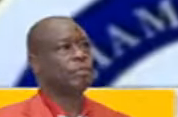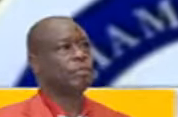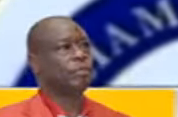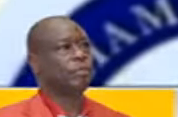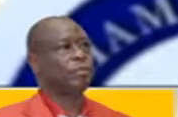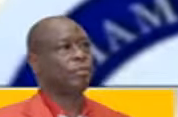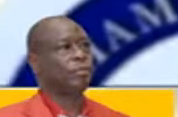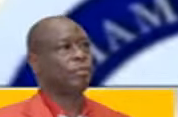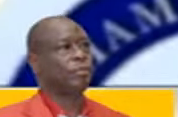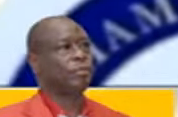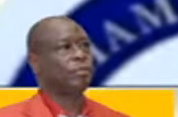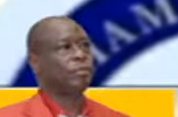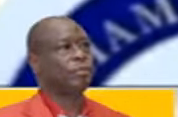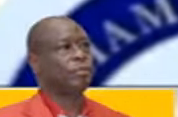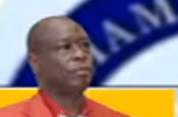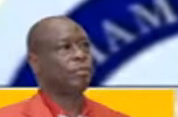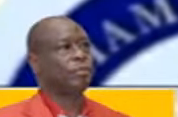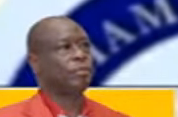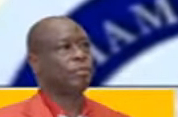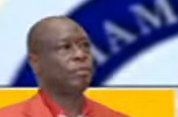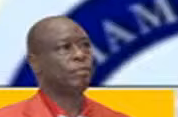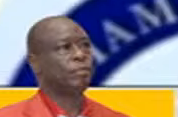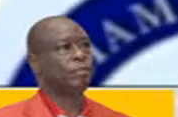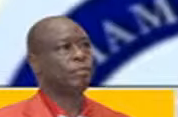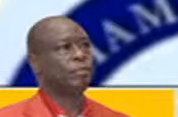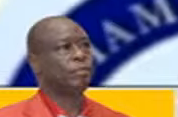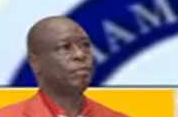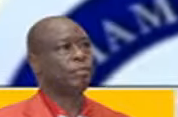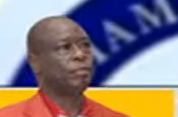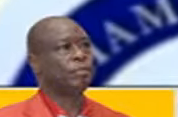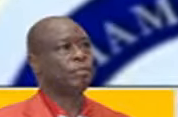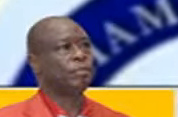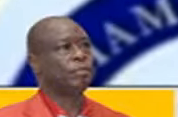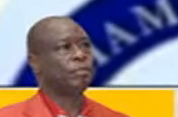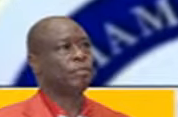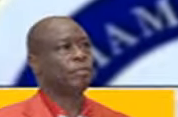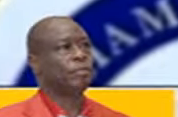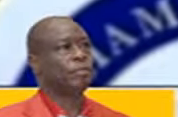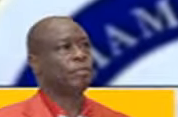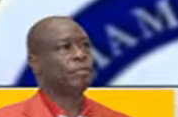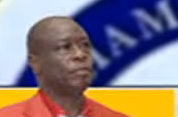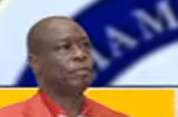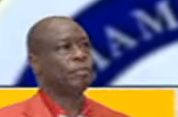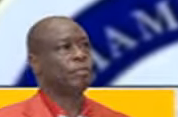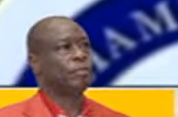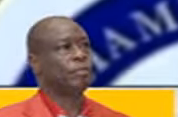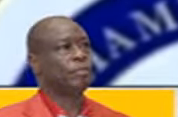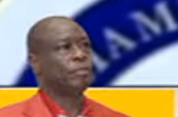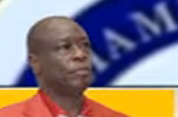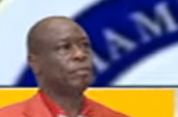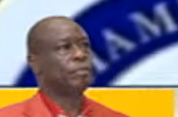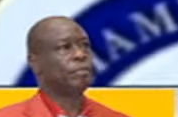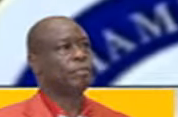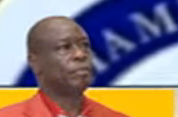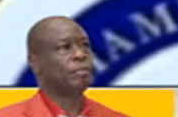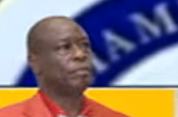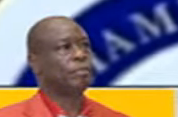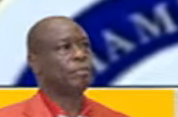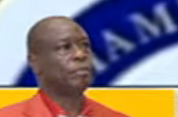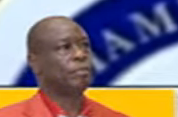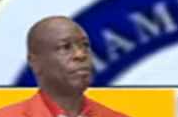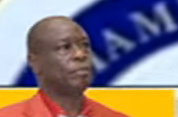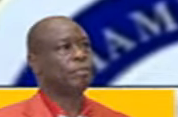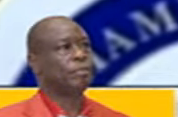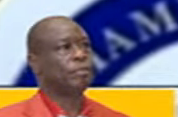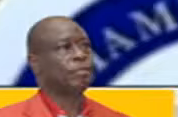will in which, in his recognition, that I am an honest man. We can leave it there. An honest man is written in bold, right?